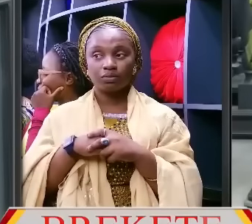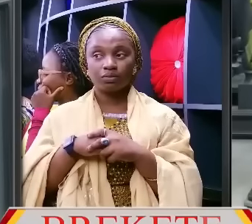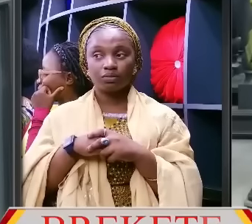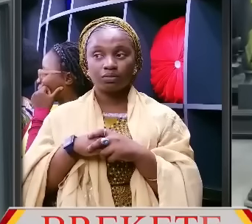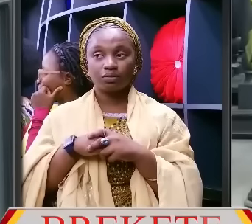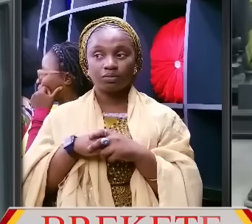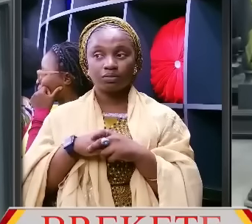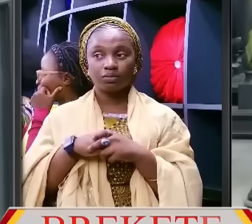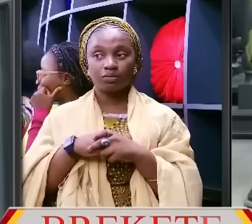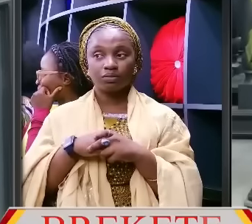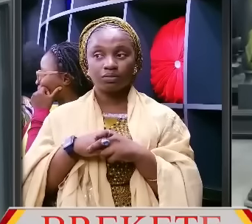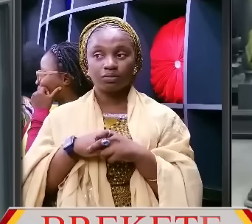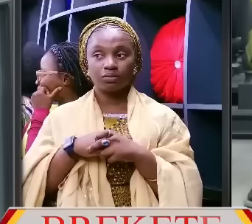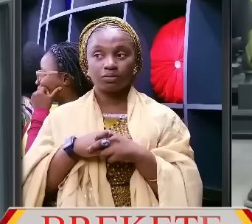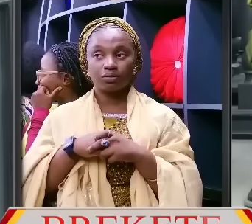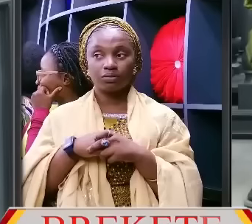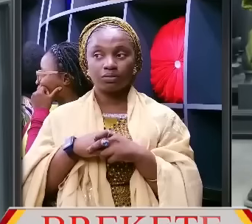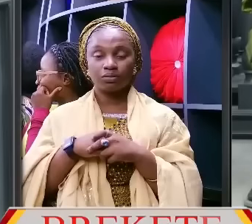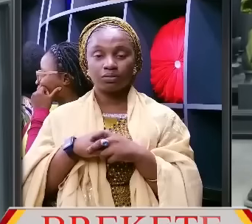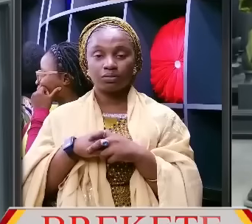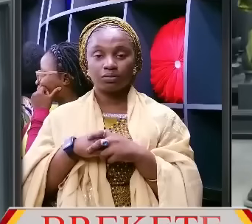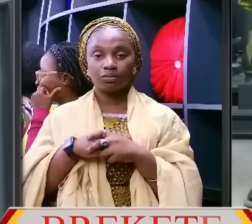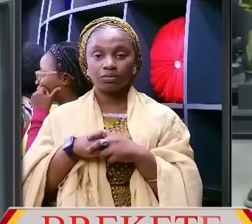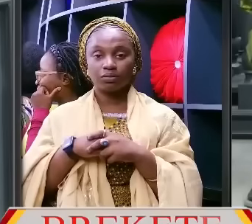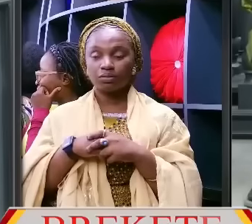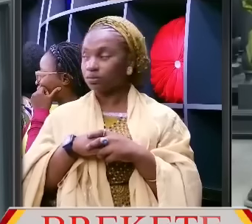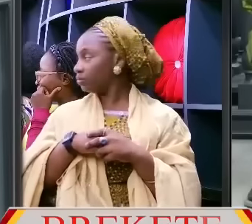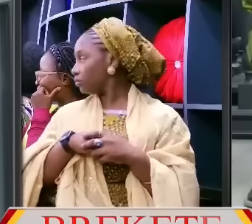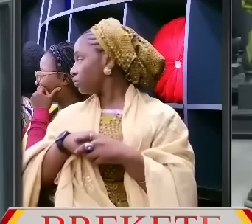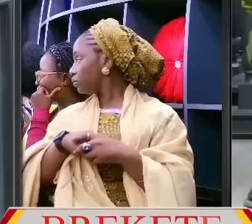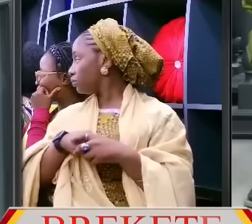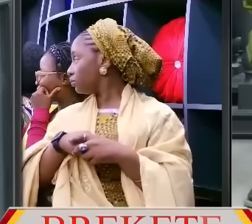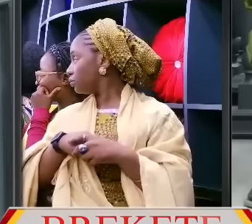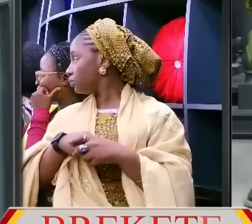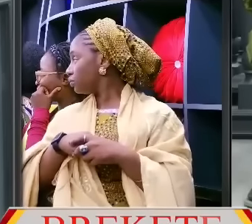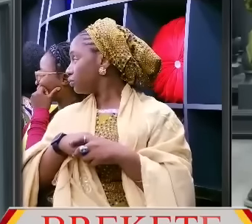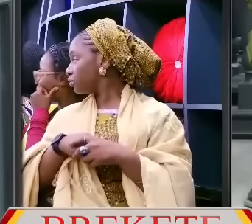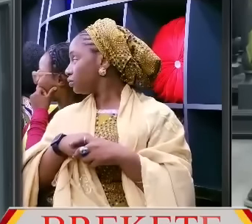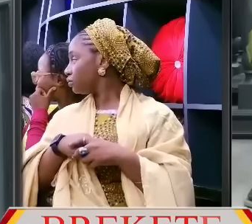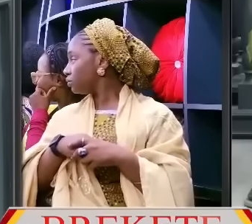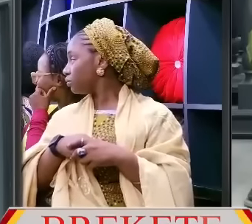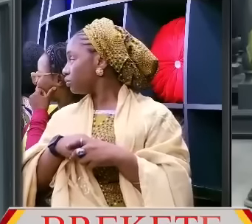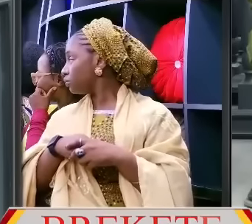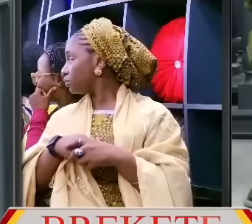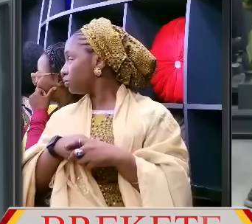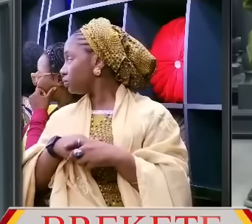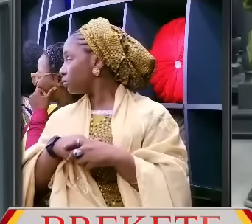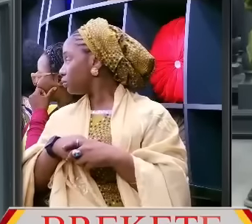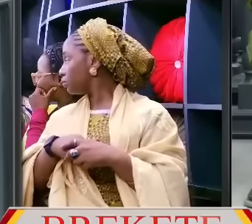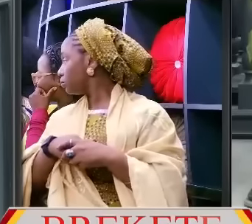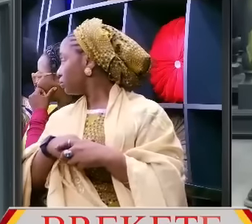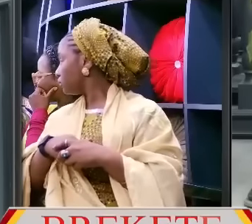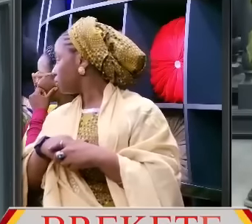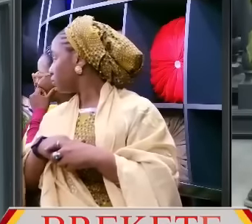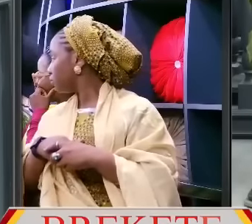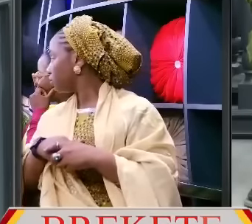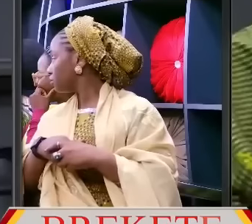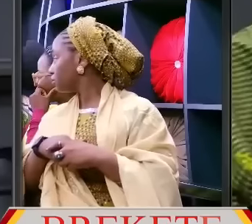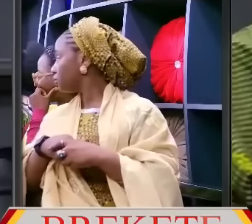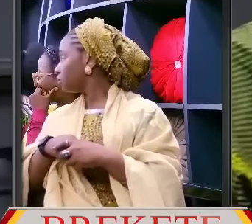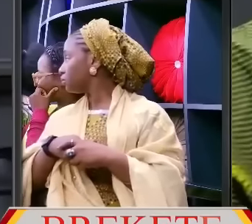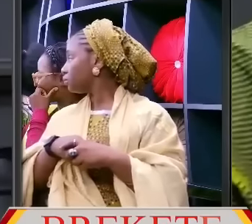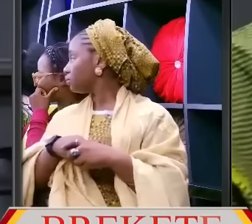sir. Because I'm a. Sorry. So, daddy, sorry, sir. Sir. Because I'm a small child. Your